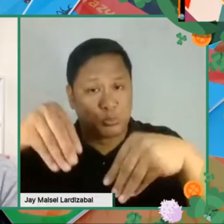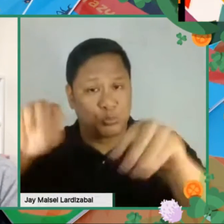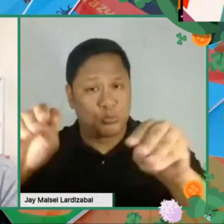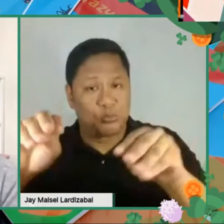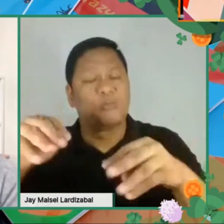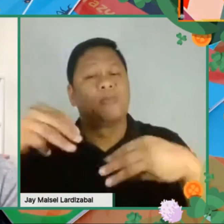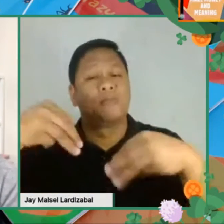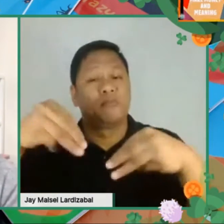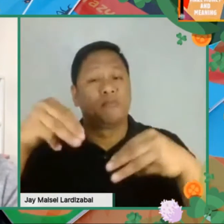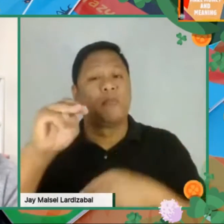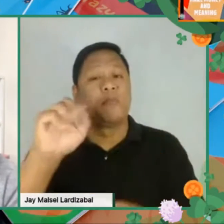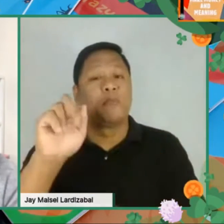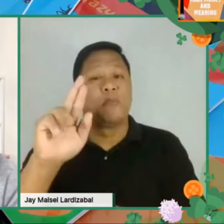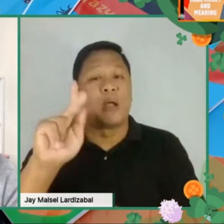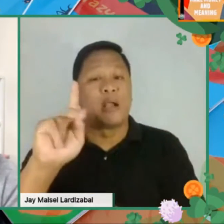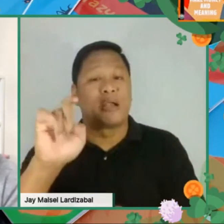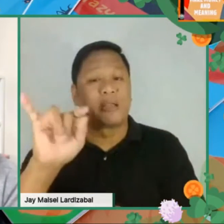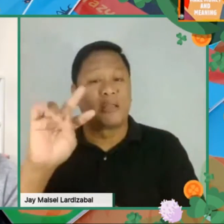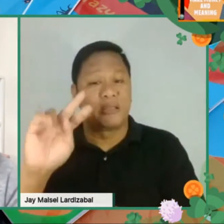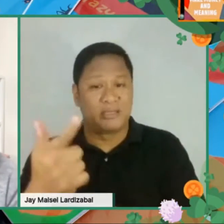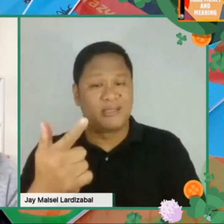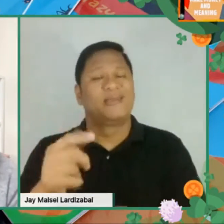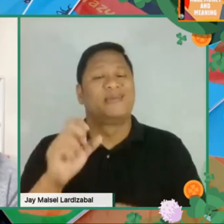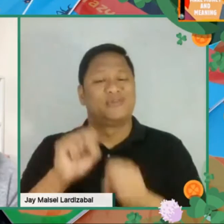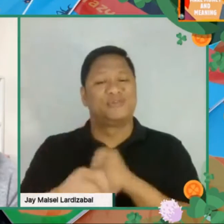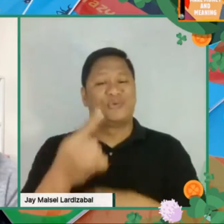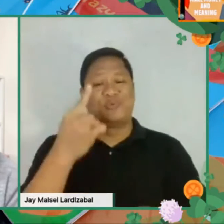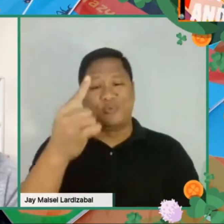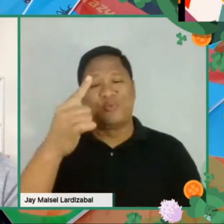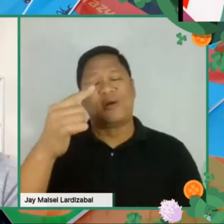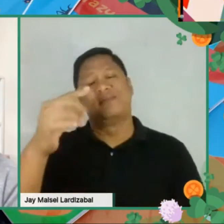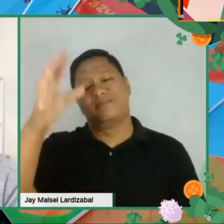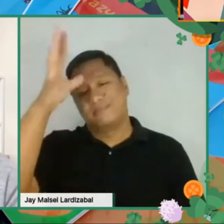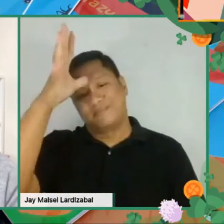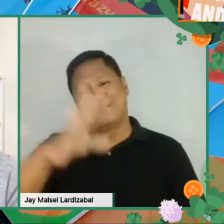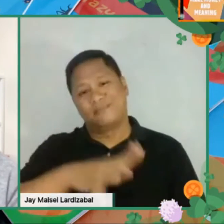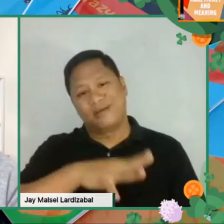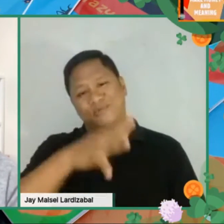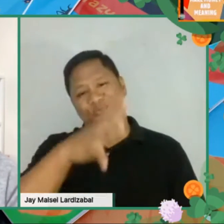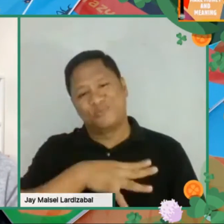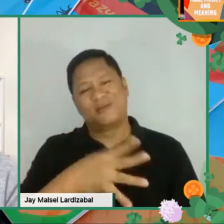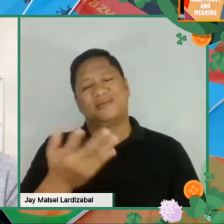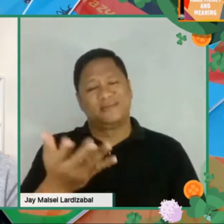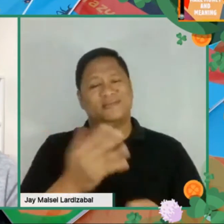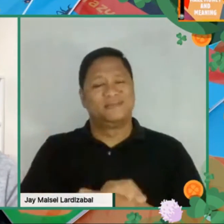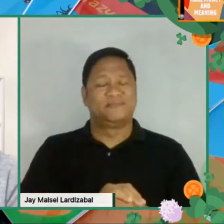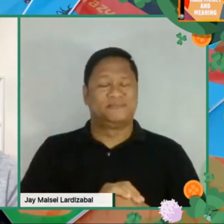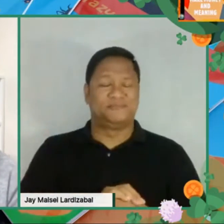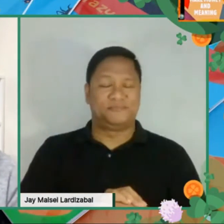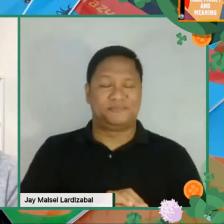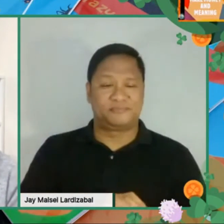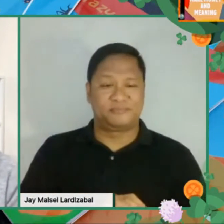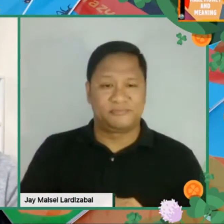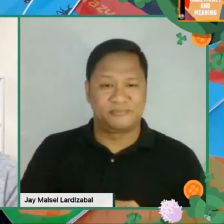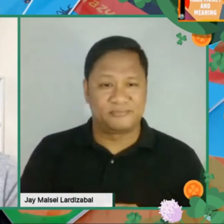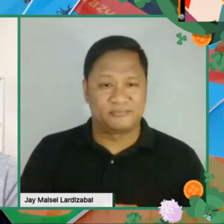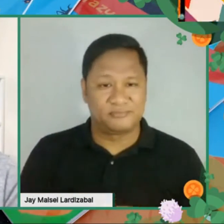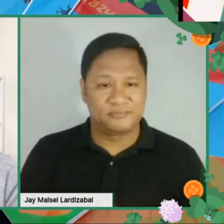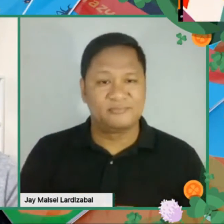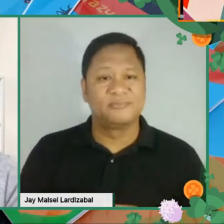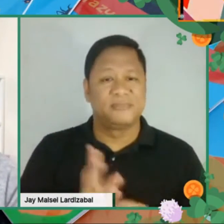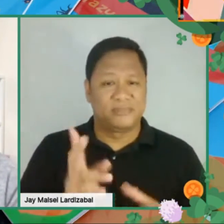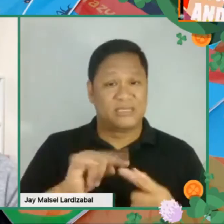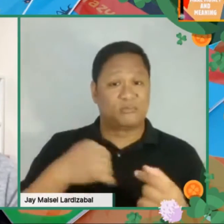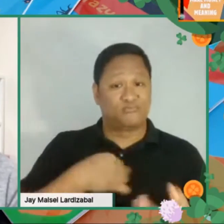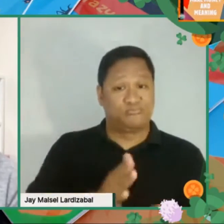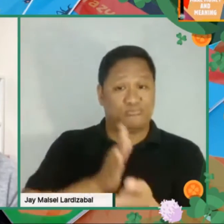everything. One-man band. I have to do it by myself. Like, go through Amazon,